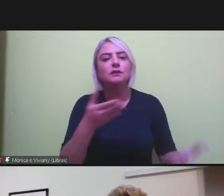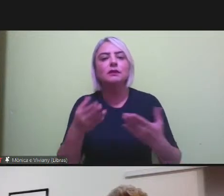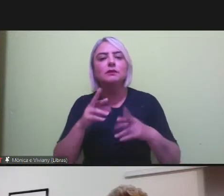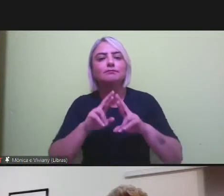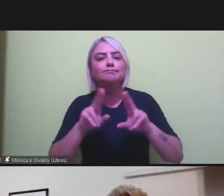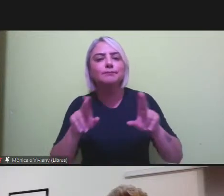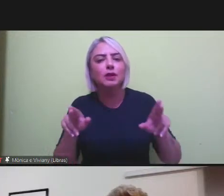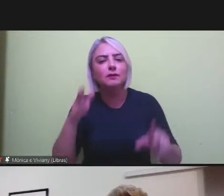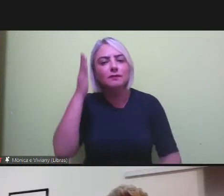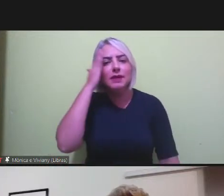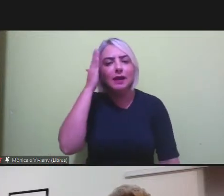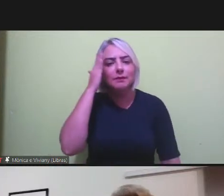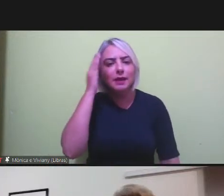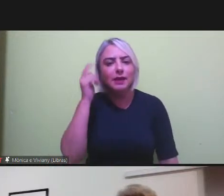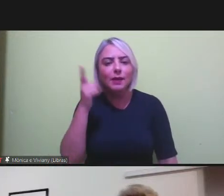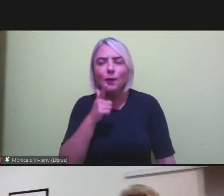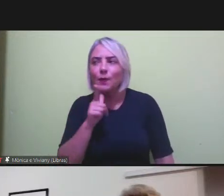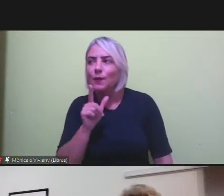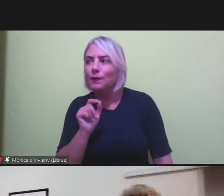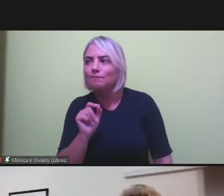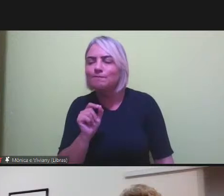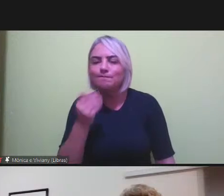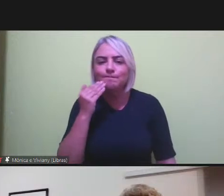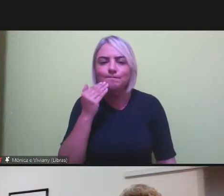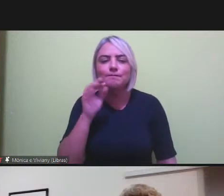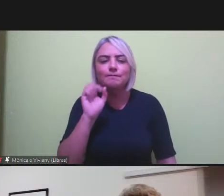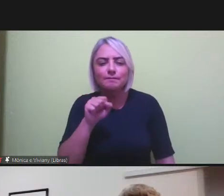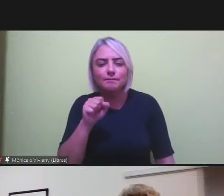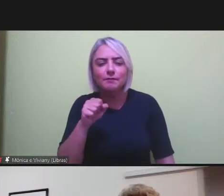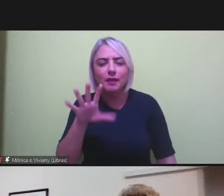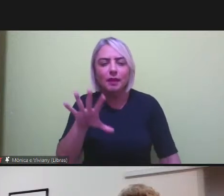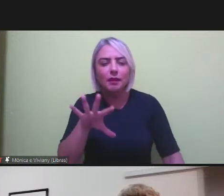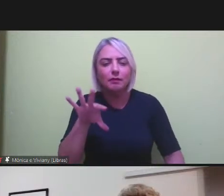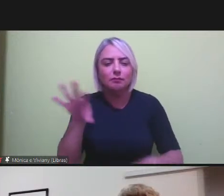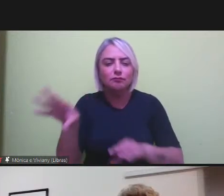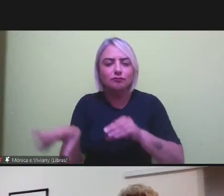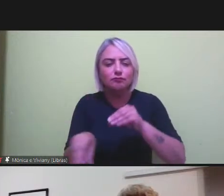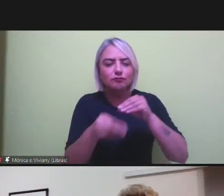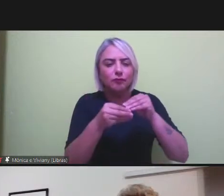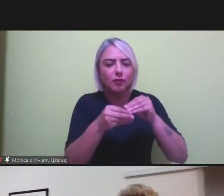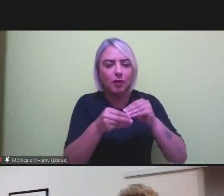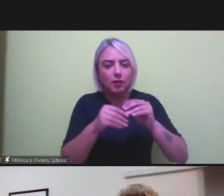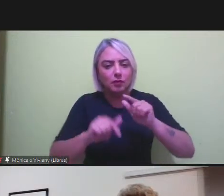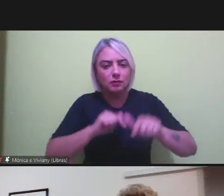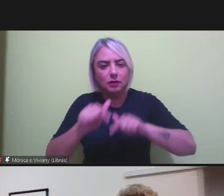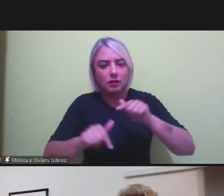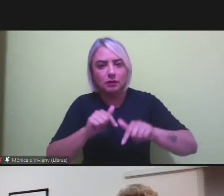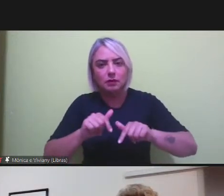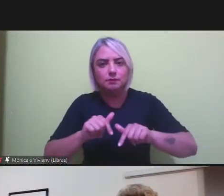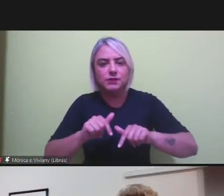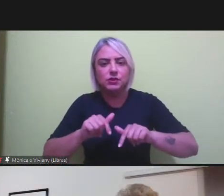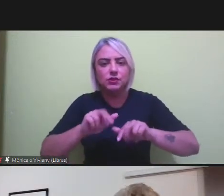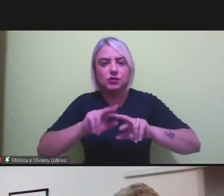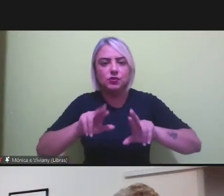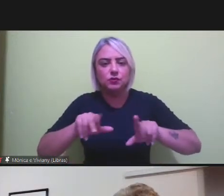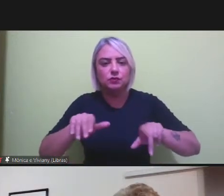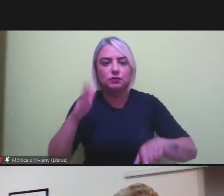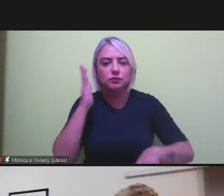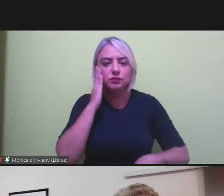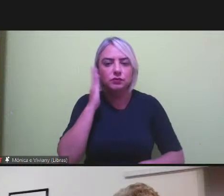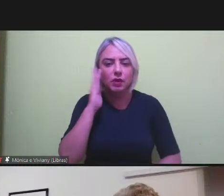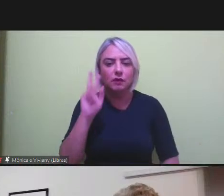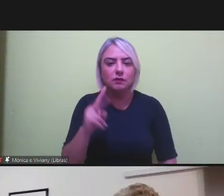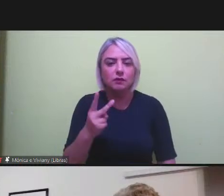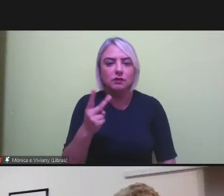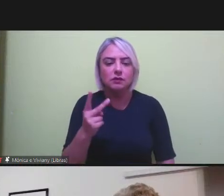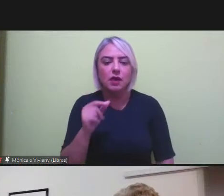the importance of the different kinds of knowledge for us to know, to incorporate in our work, the different kinds of